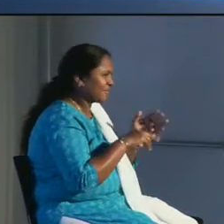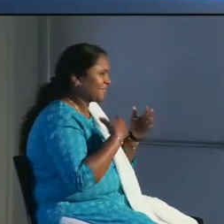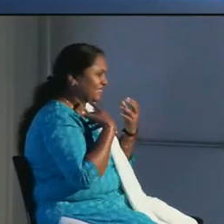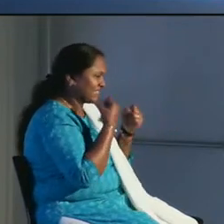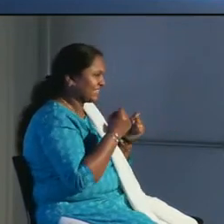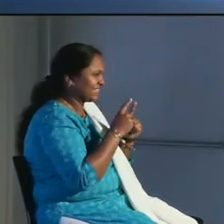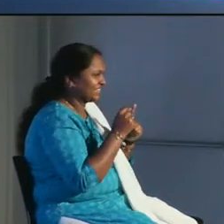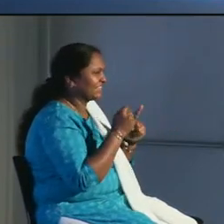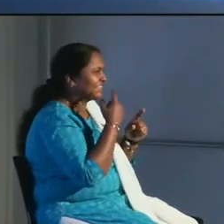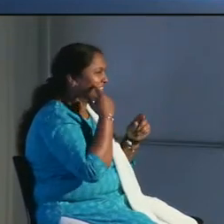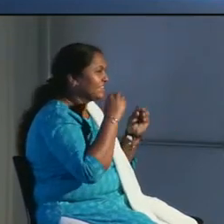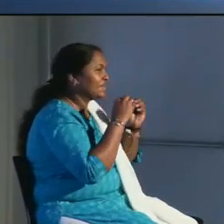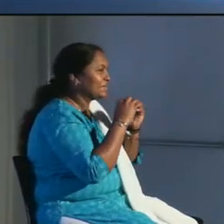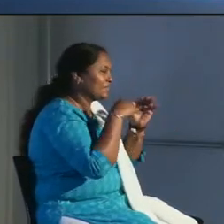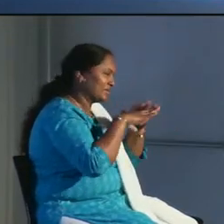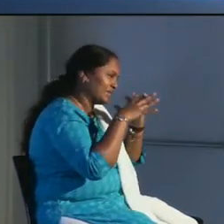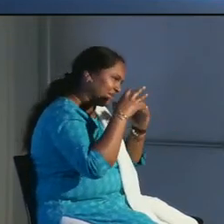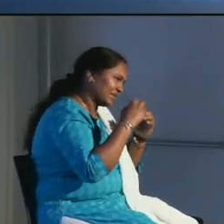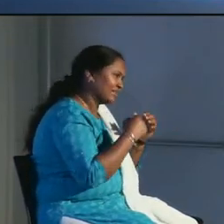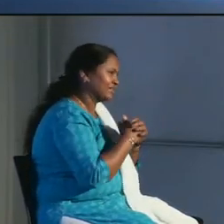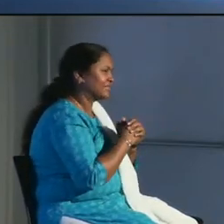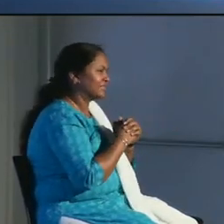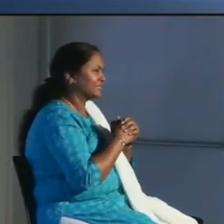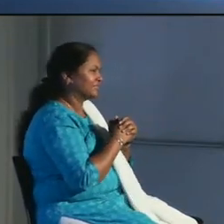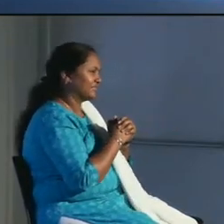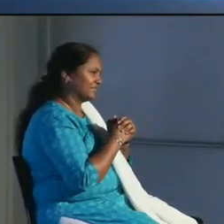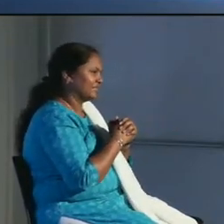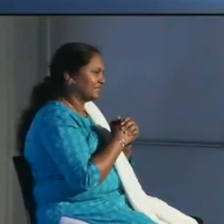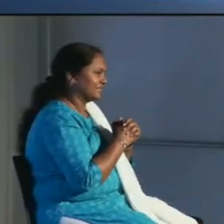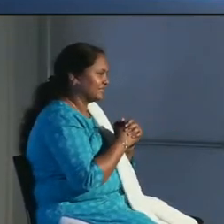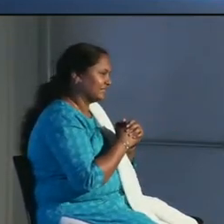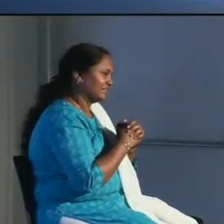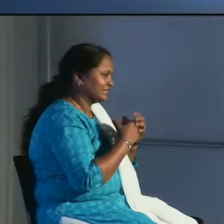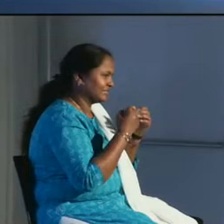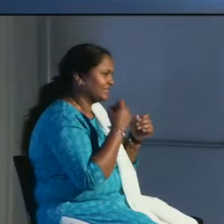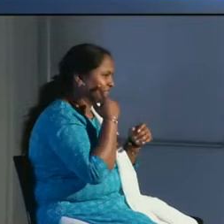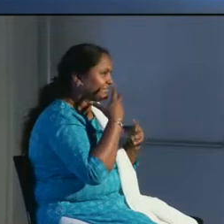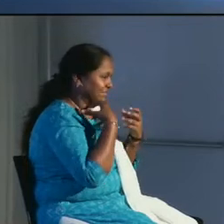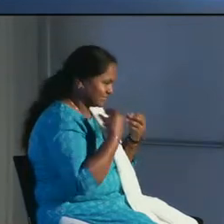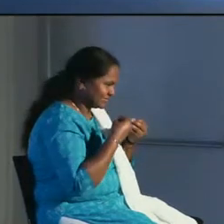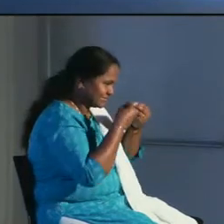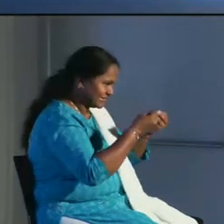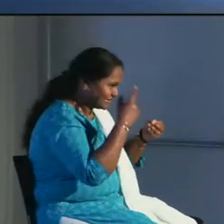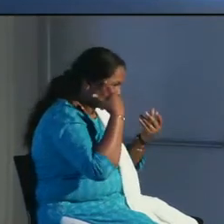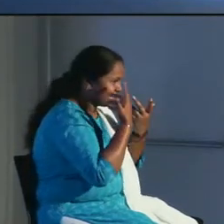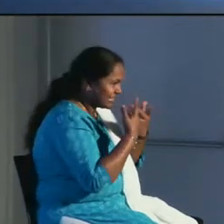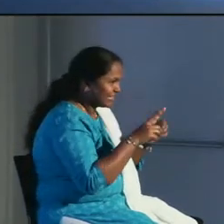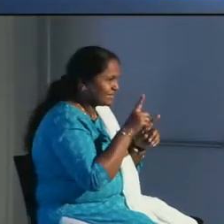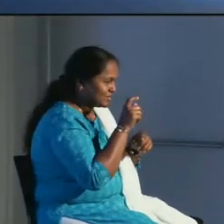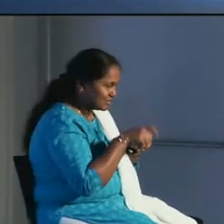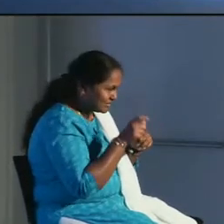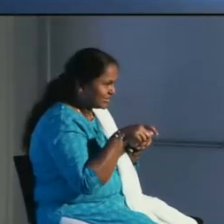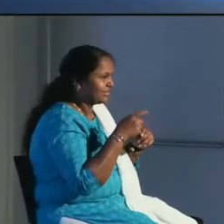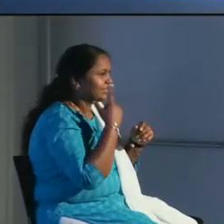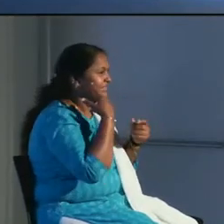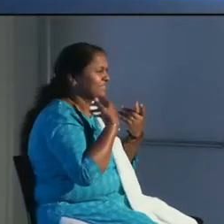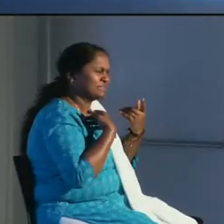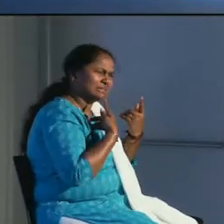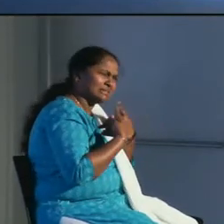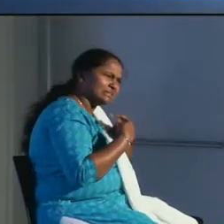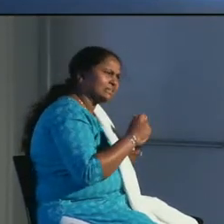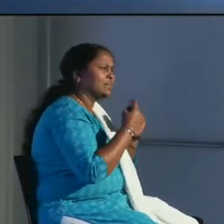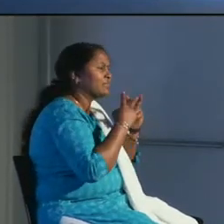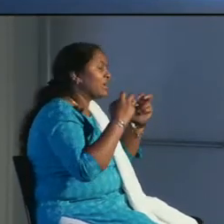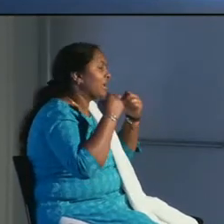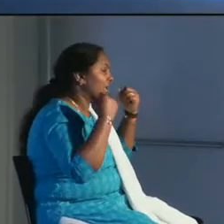This is also done in Mumbai. This is a very coveted wall. The owners didn't want to give it to anyone, and we tried very hard